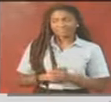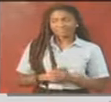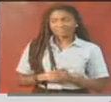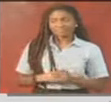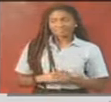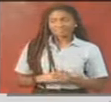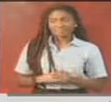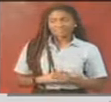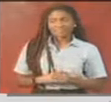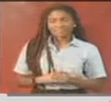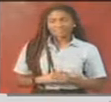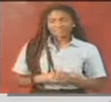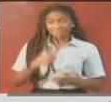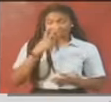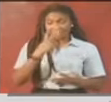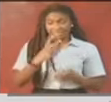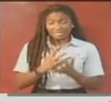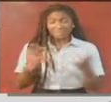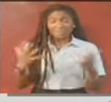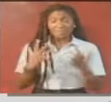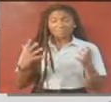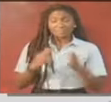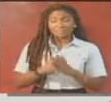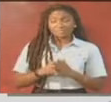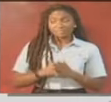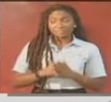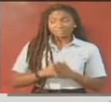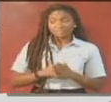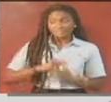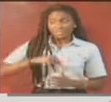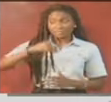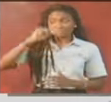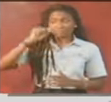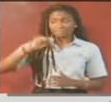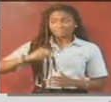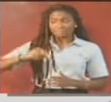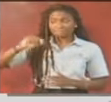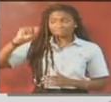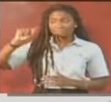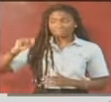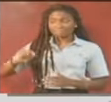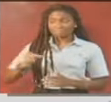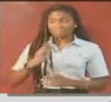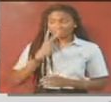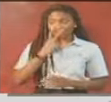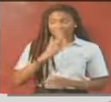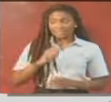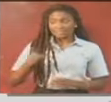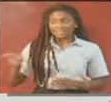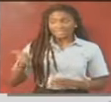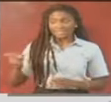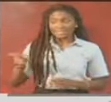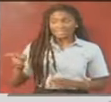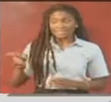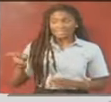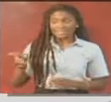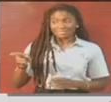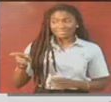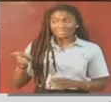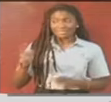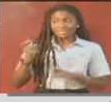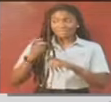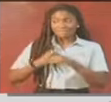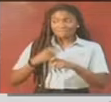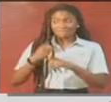we can see, looking at the epidemic curve, moving from left to right, the left side of the curve representing everything from